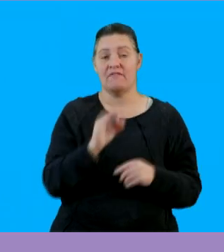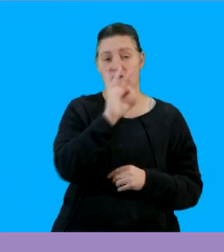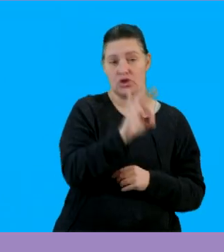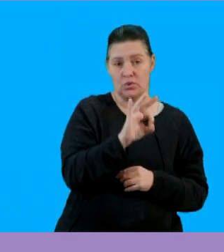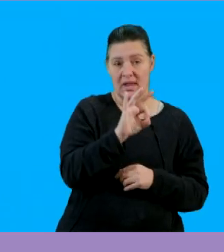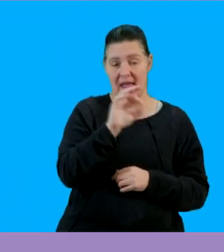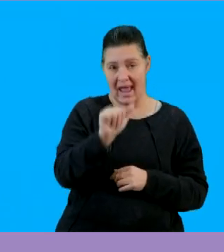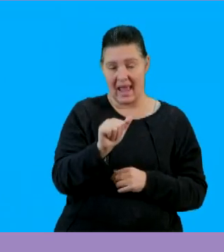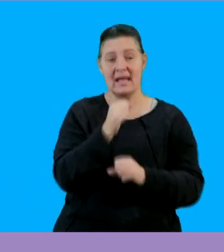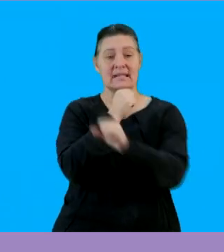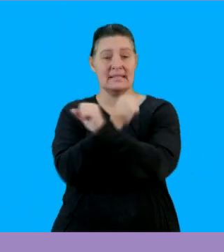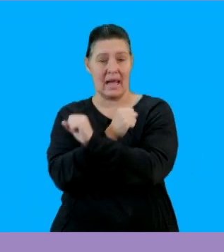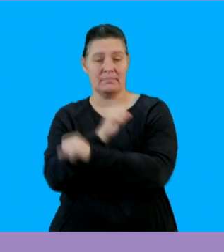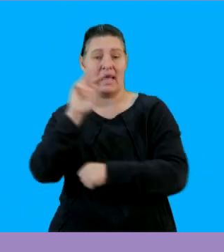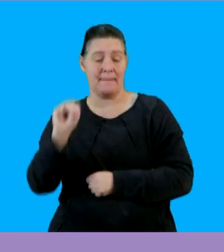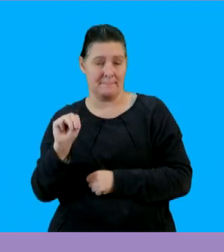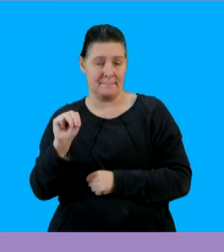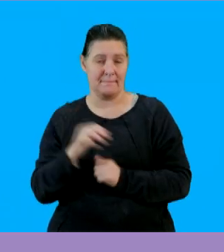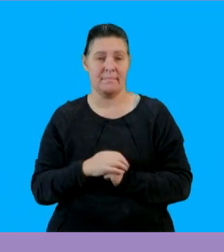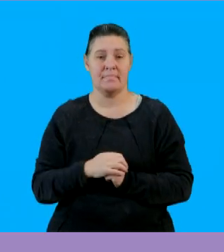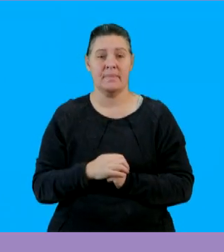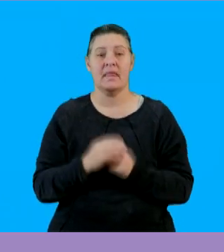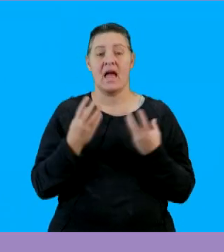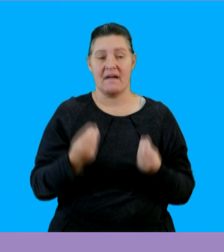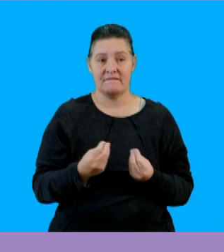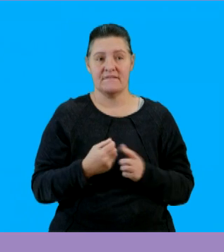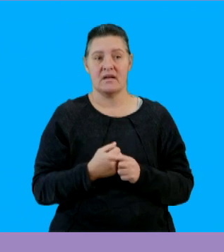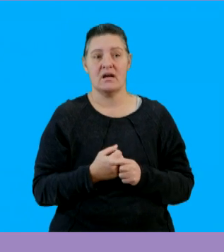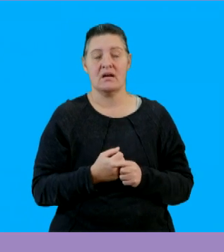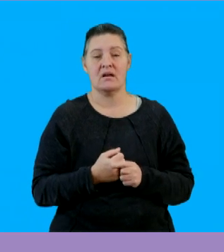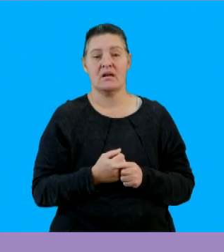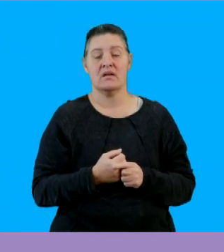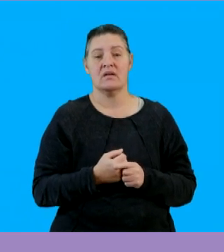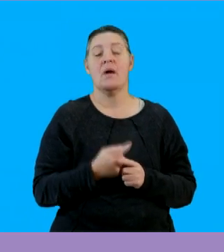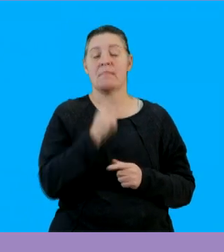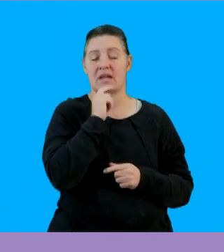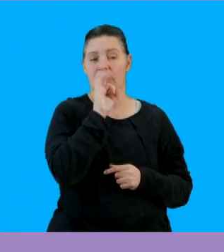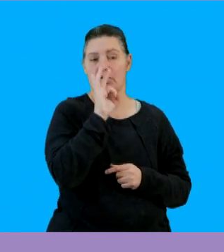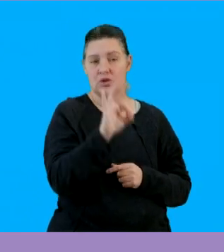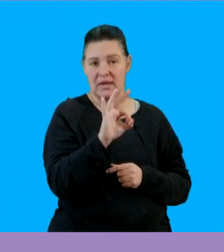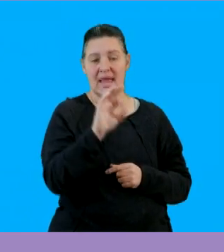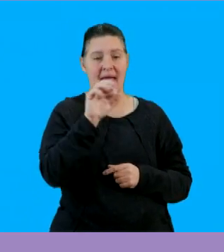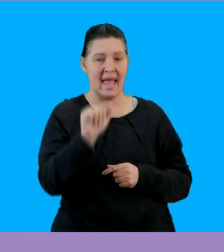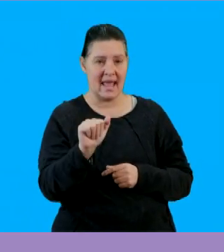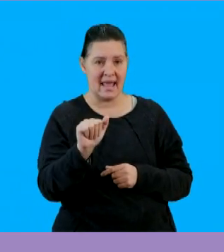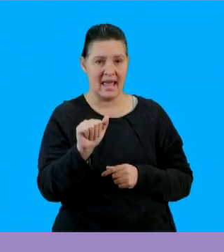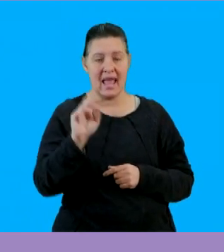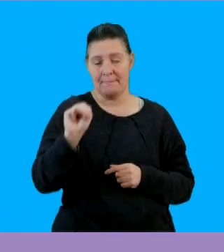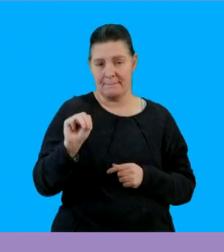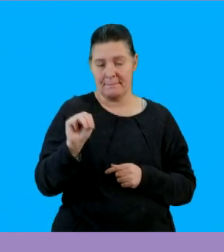squared. Then we have 3a multiplied by m. That is going to be our